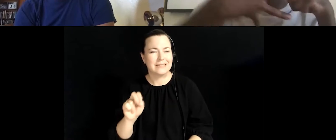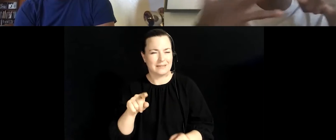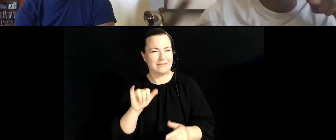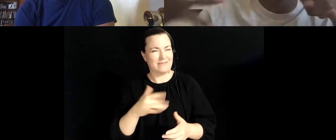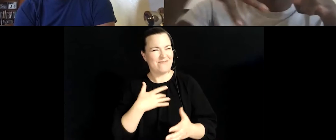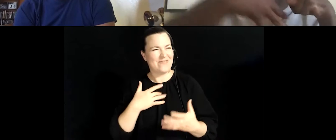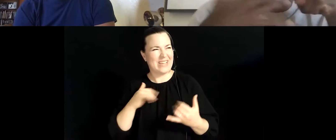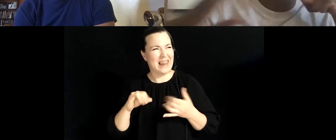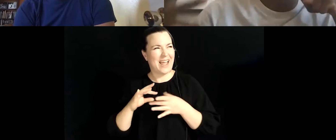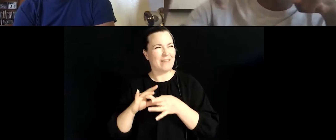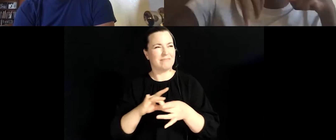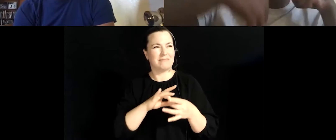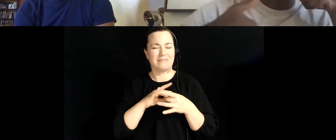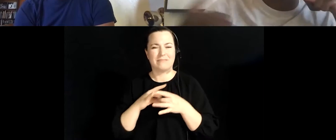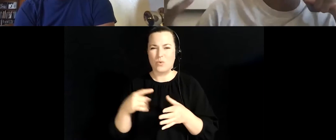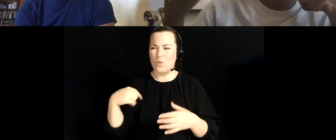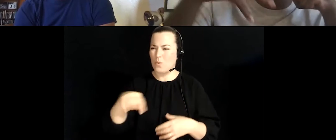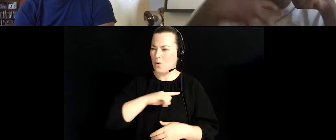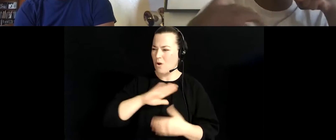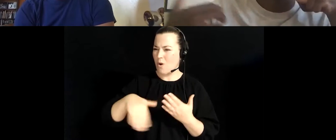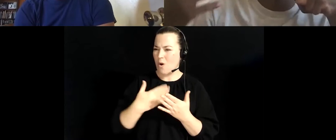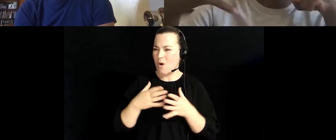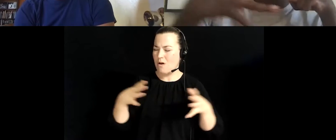we're doing that